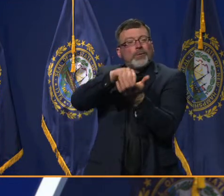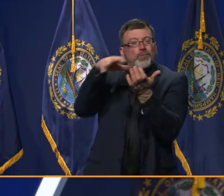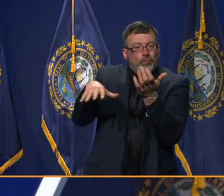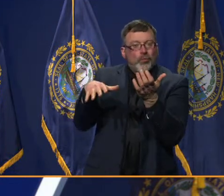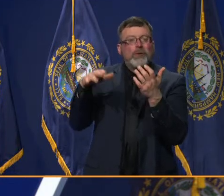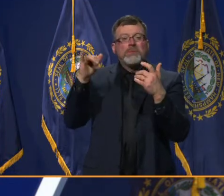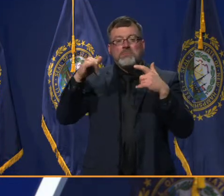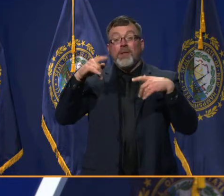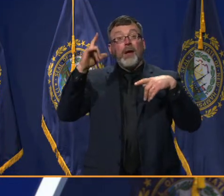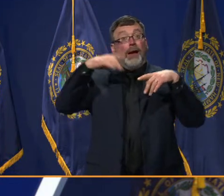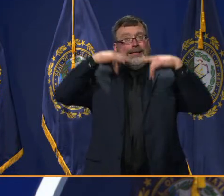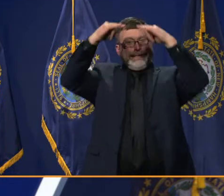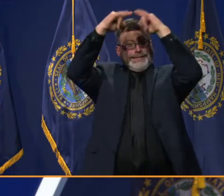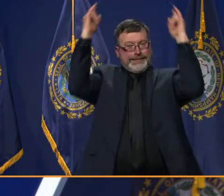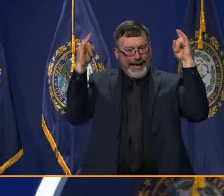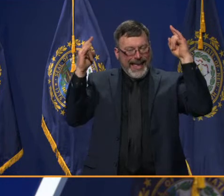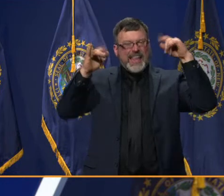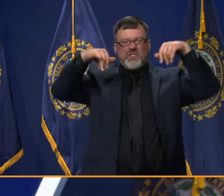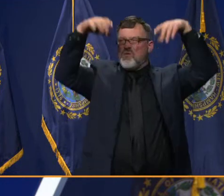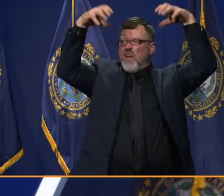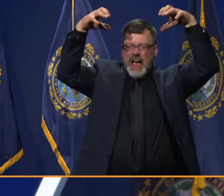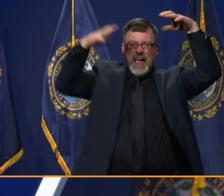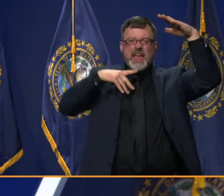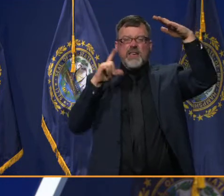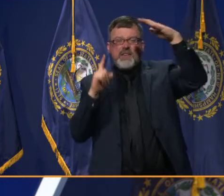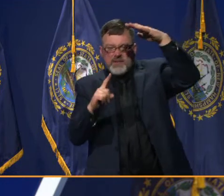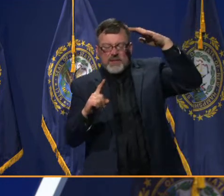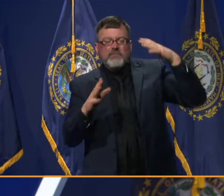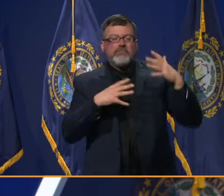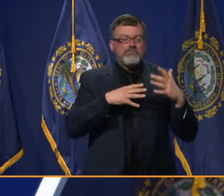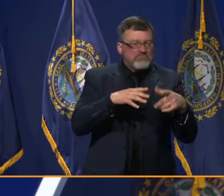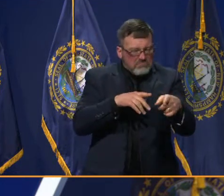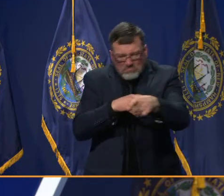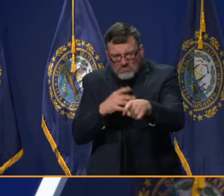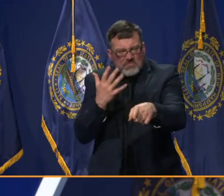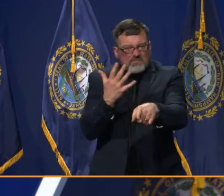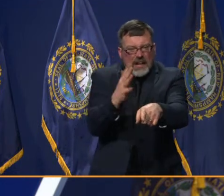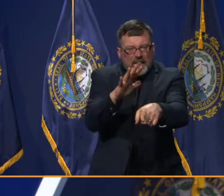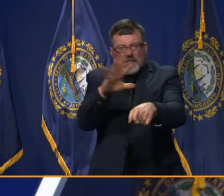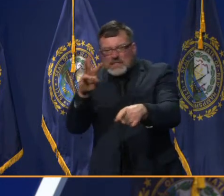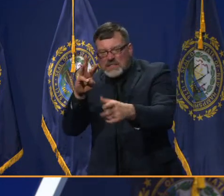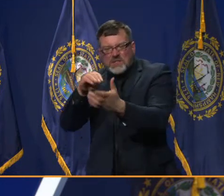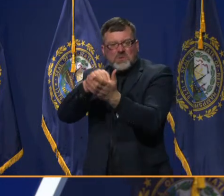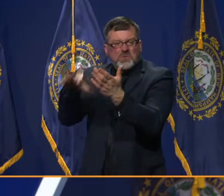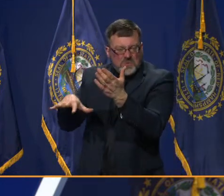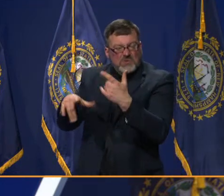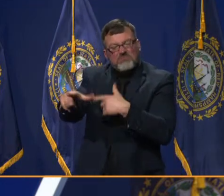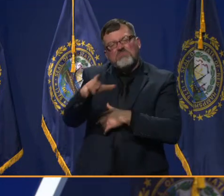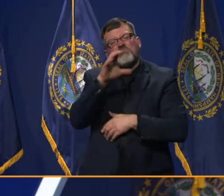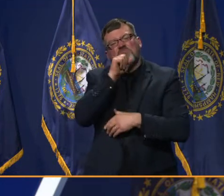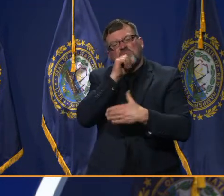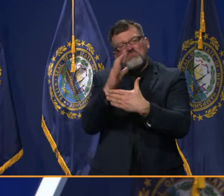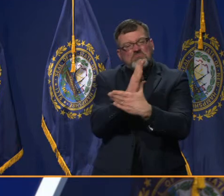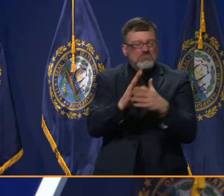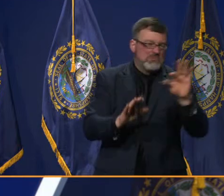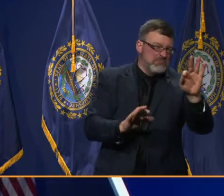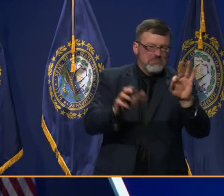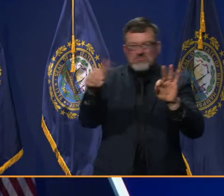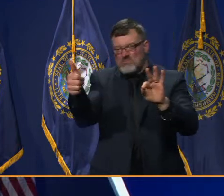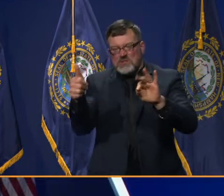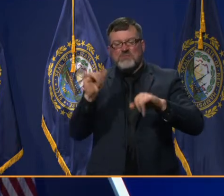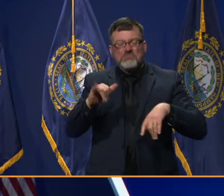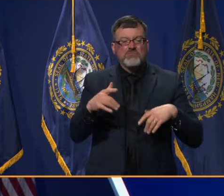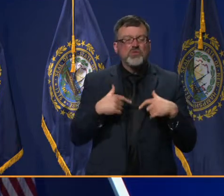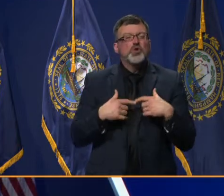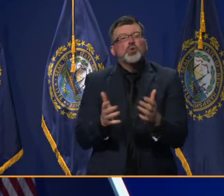bit cold. But we got a chance to meet with and chat, and there were about 5 or 6 of them between the ages of 9 or 10 or so. And through